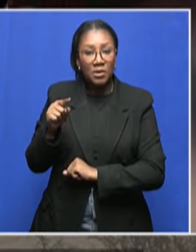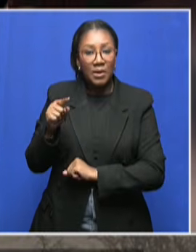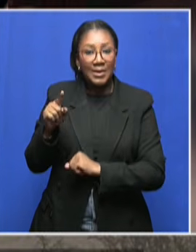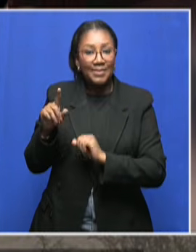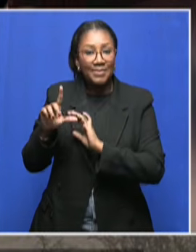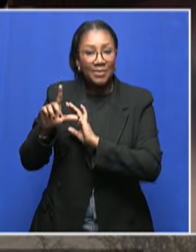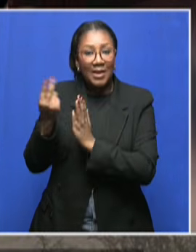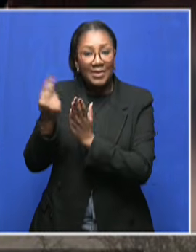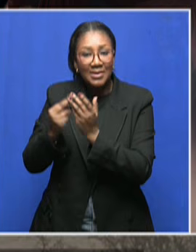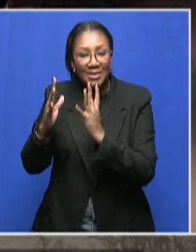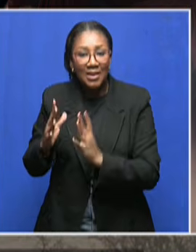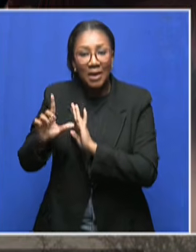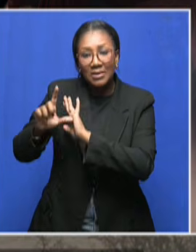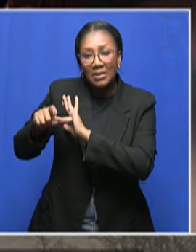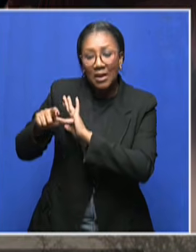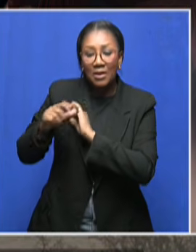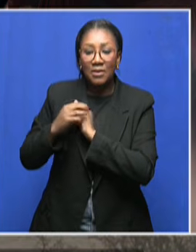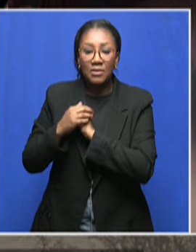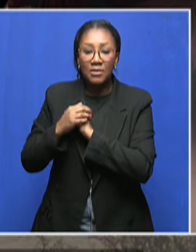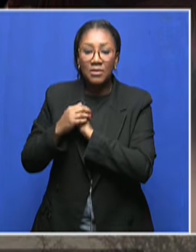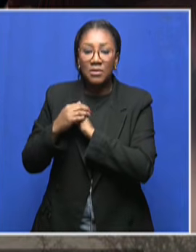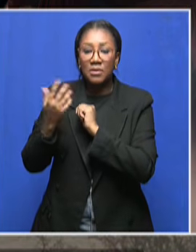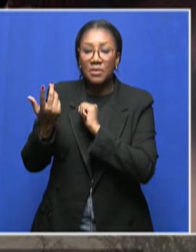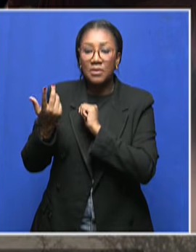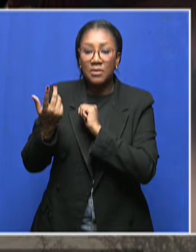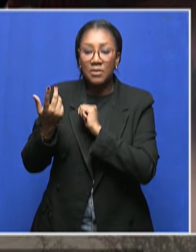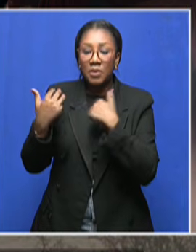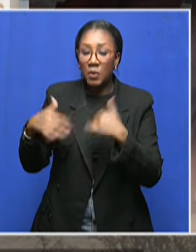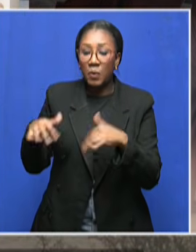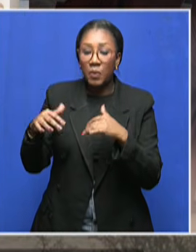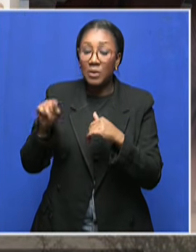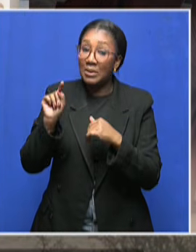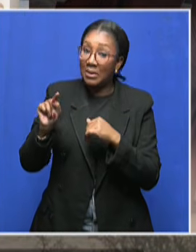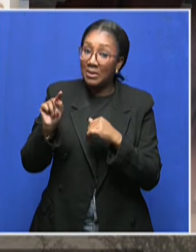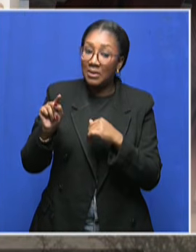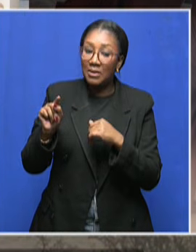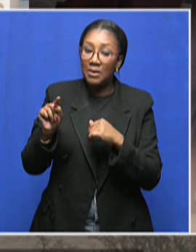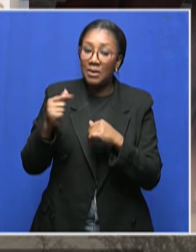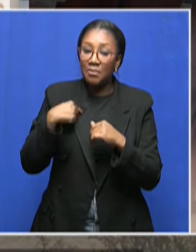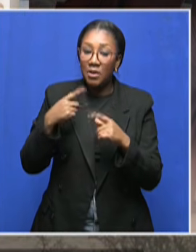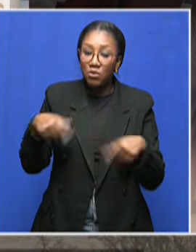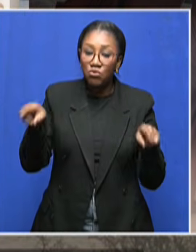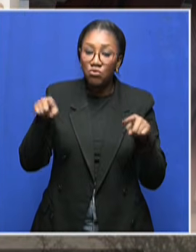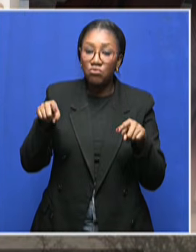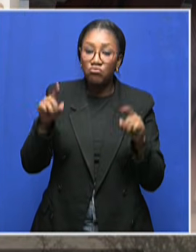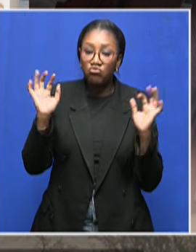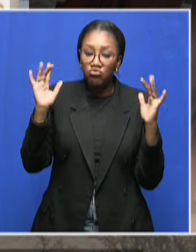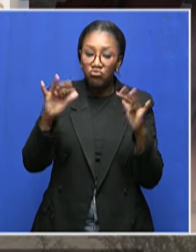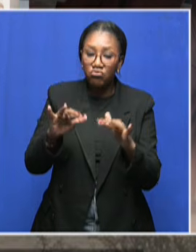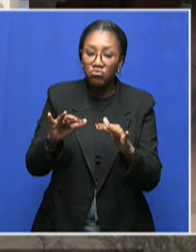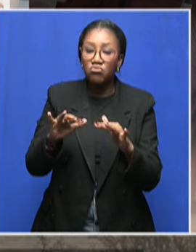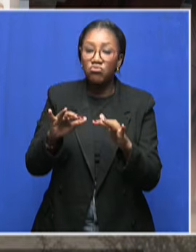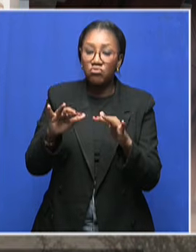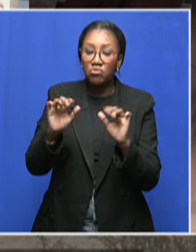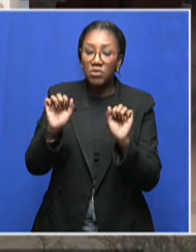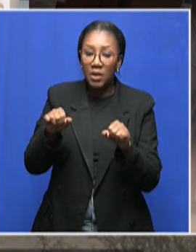African designers, and I think that's the thing. It's like bringing all these elements to create something